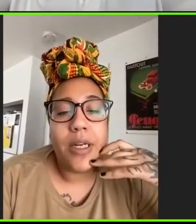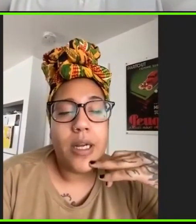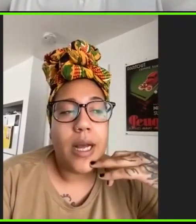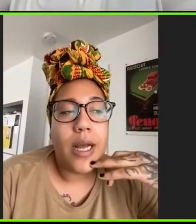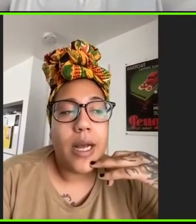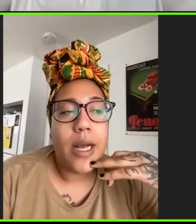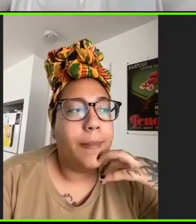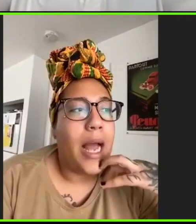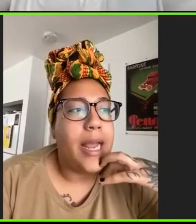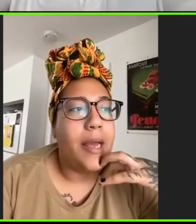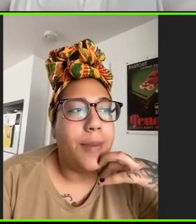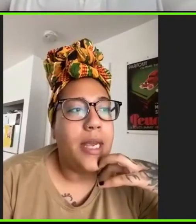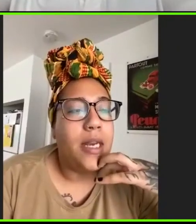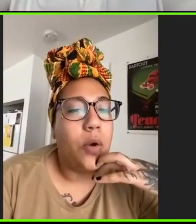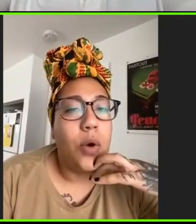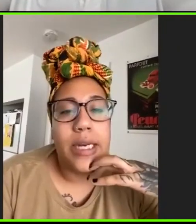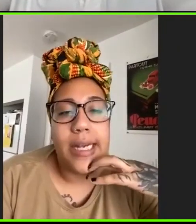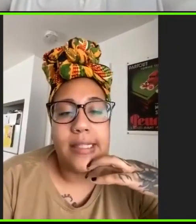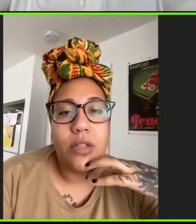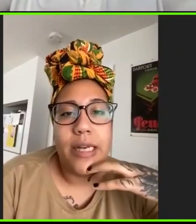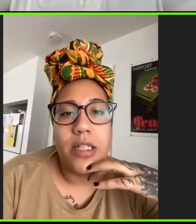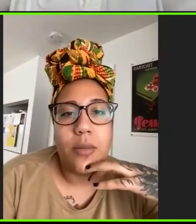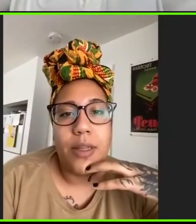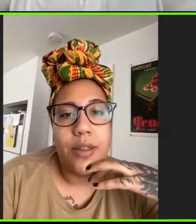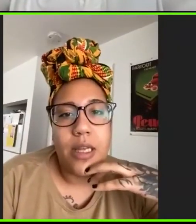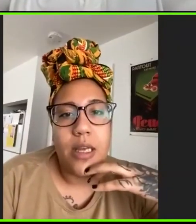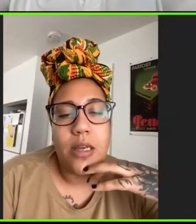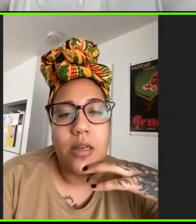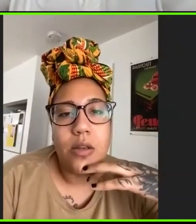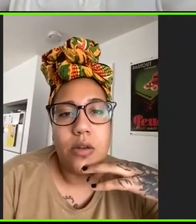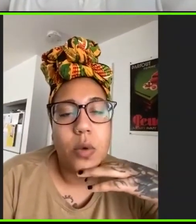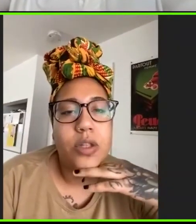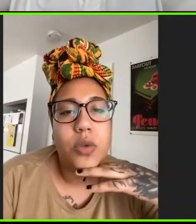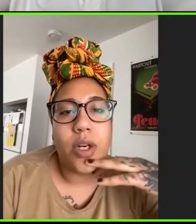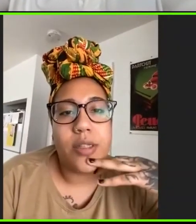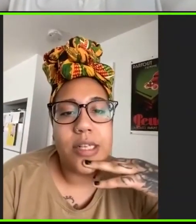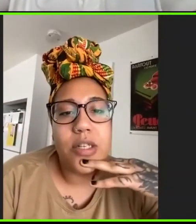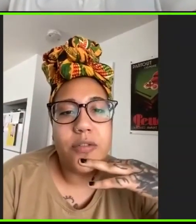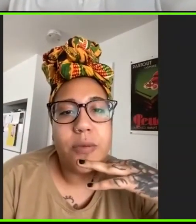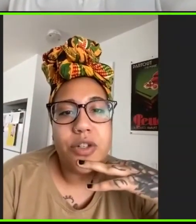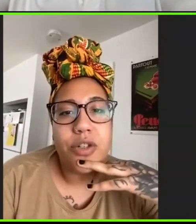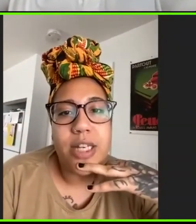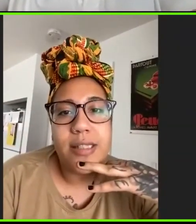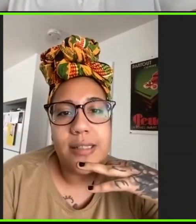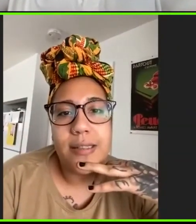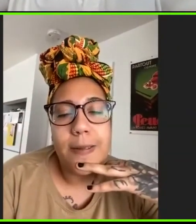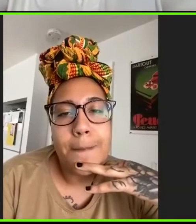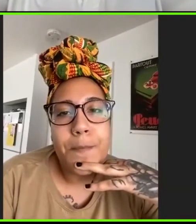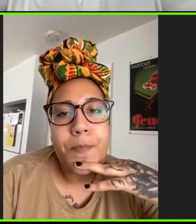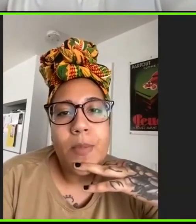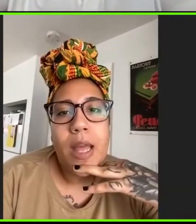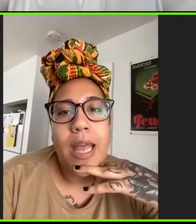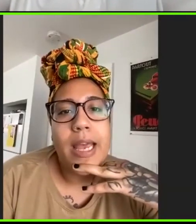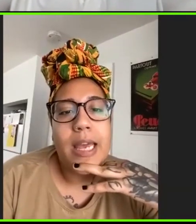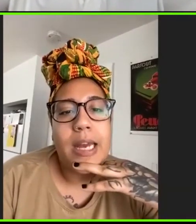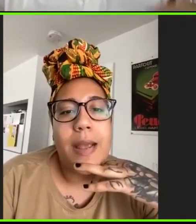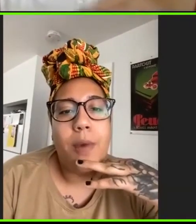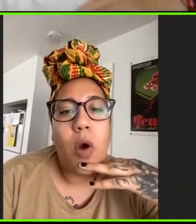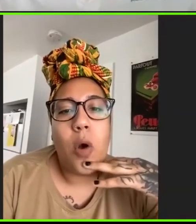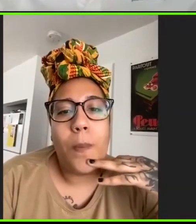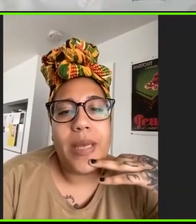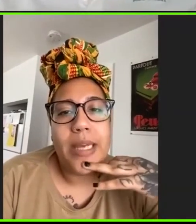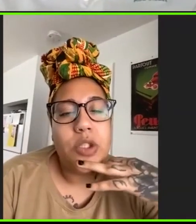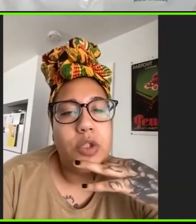November. I am an organizing director with the New Orleans Workers Center for Racial Justice. And